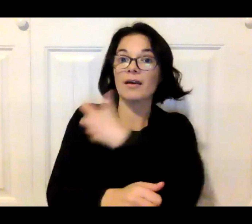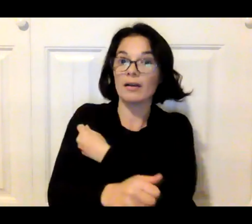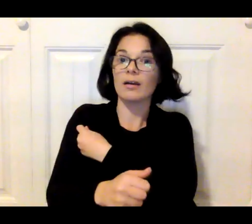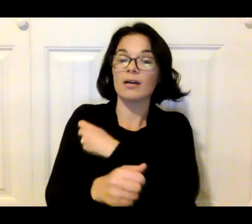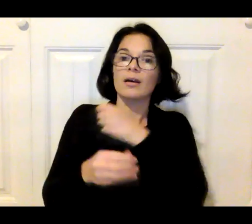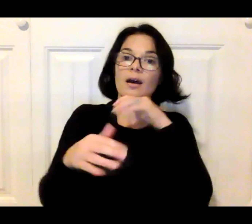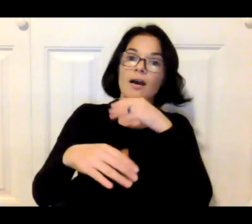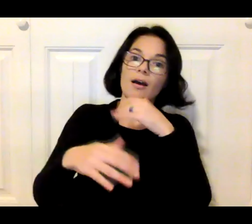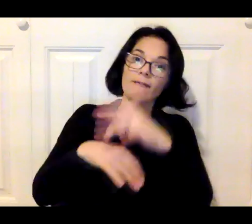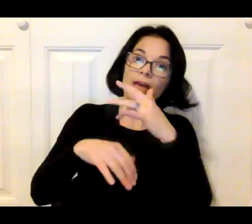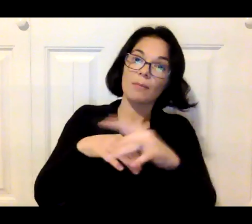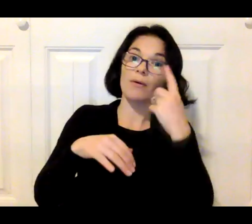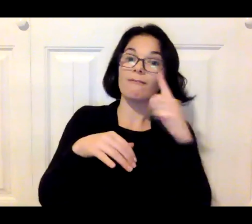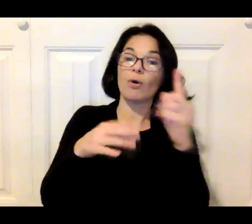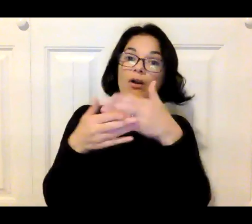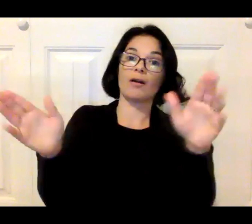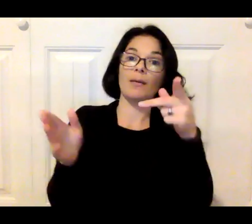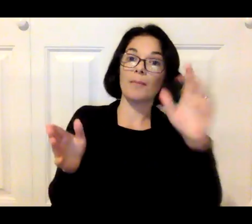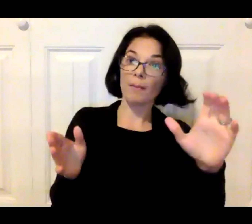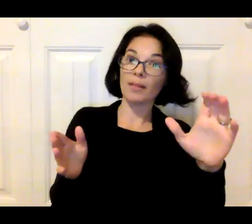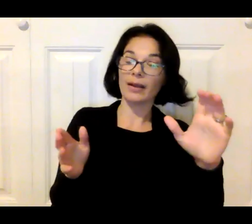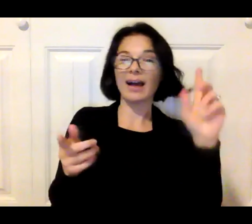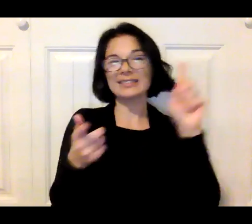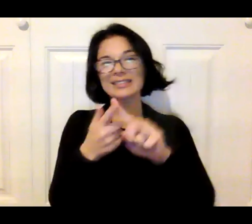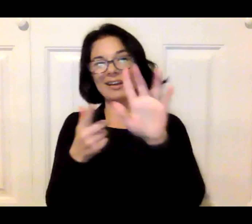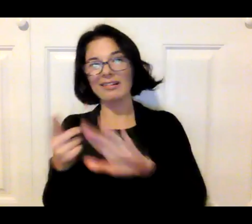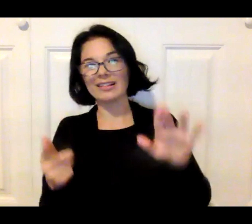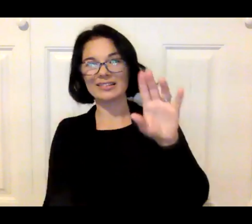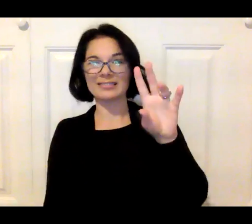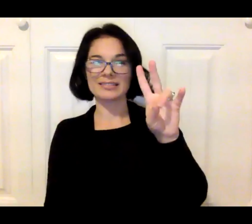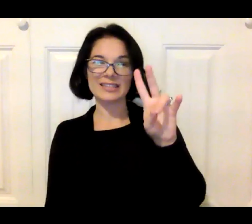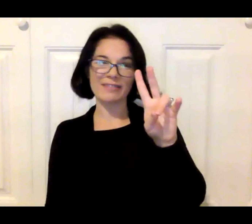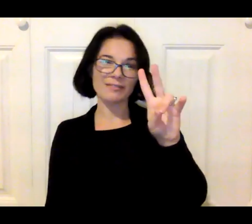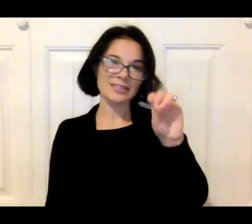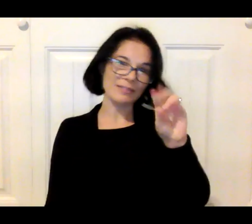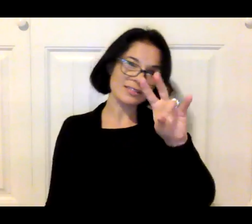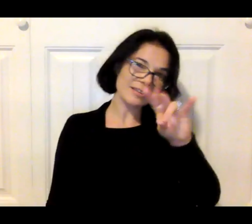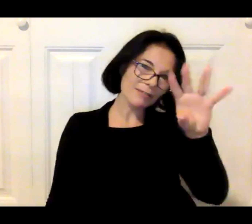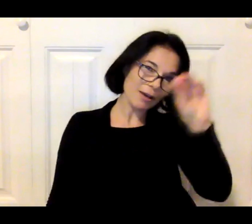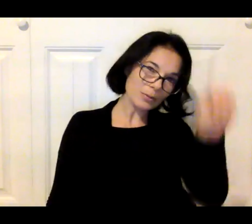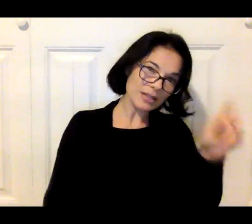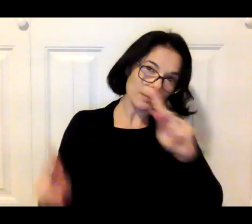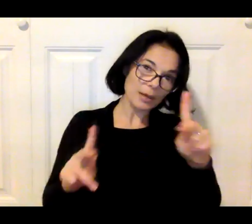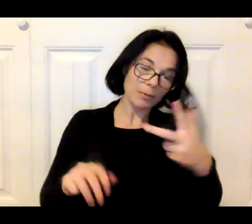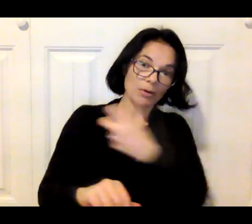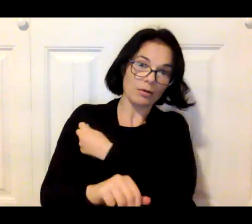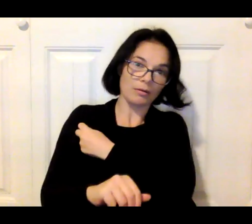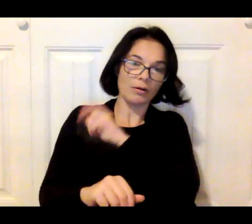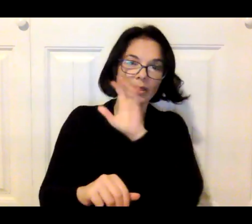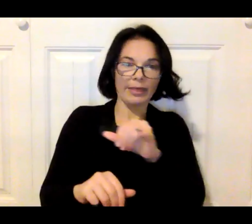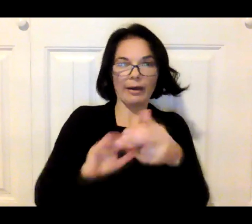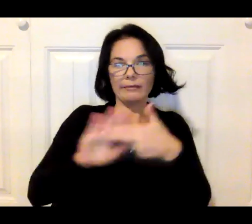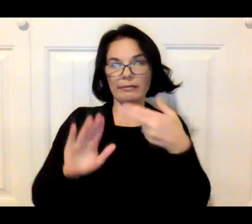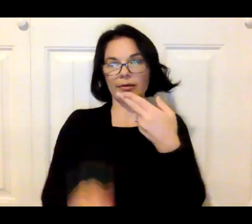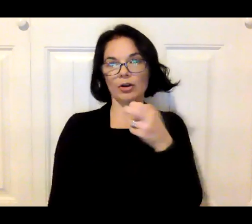we hopefully will reach herd immunity. They expect that to happen sometime in the middle of next year, 2021, if everything goes